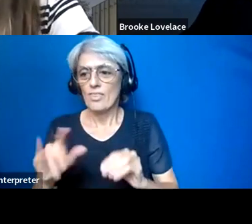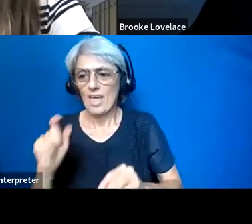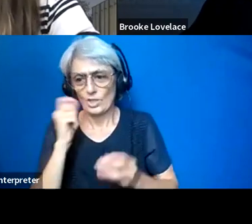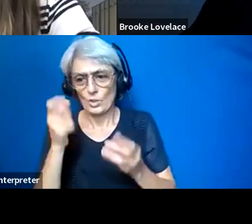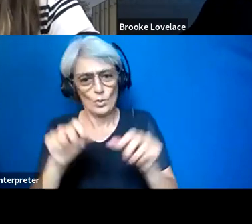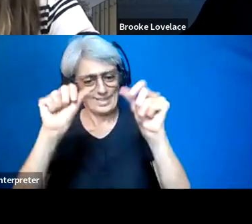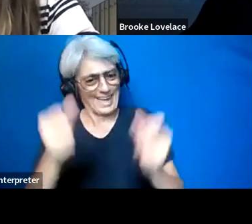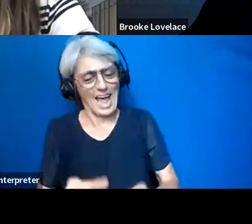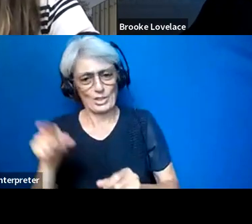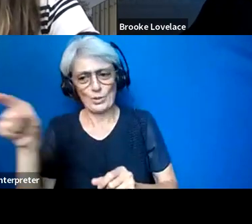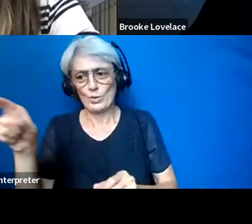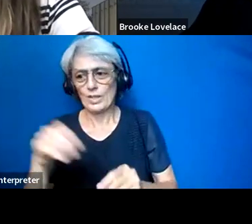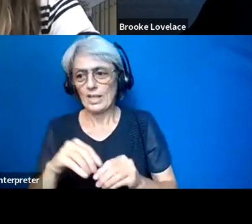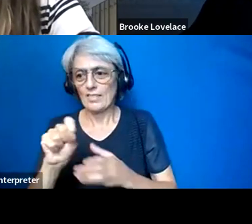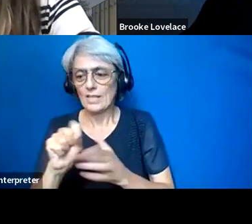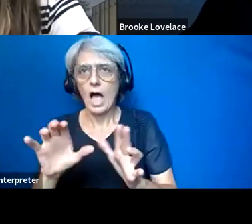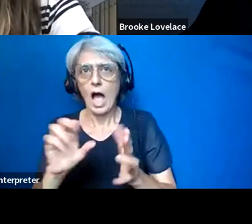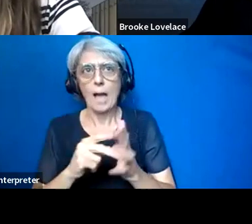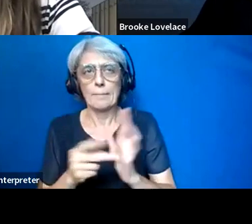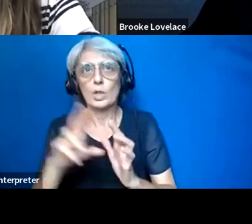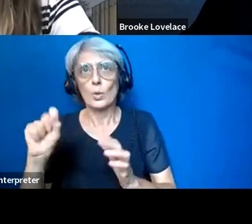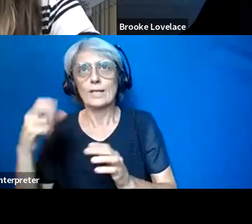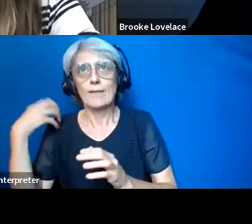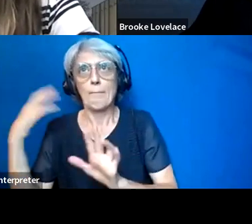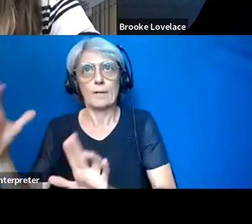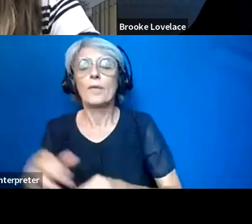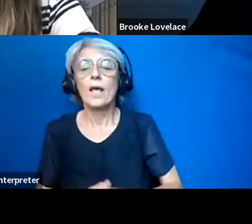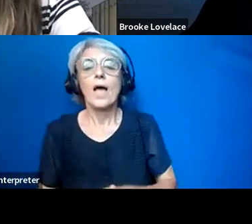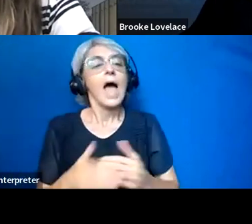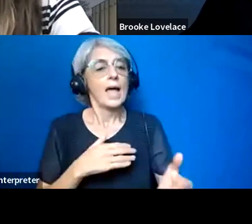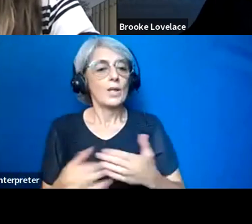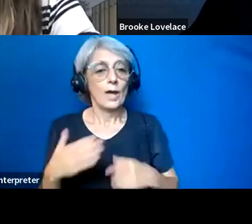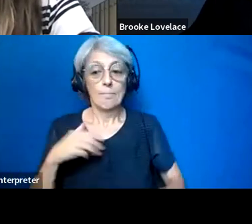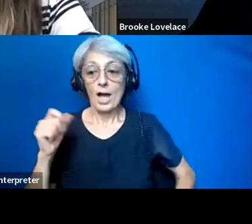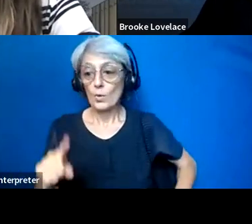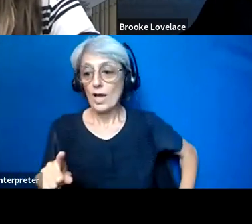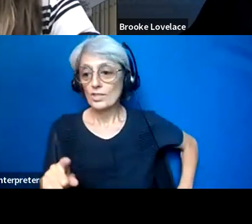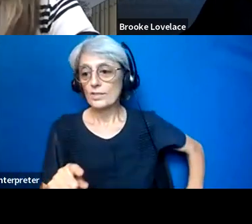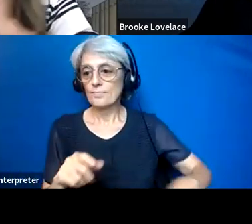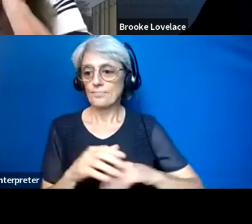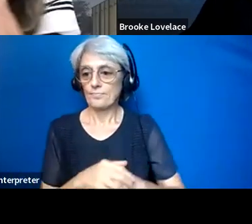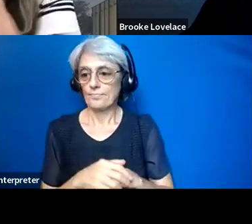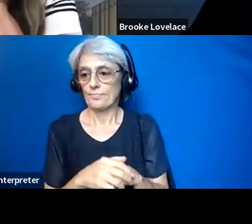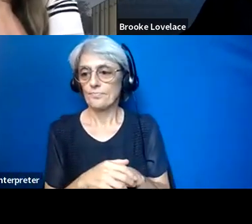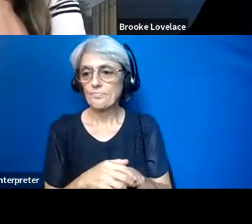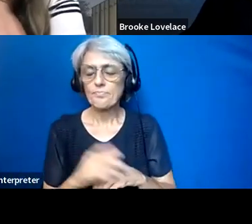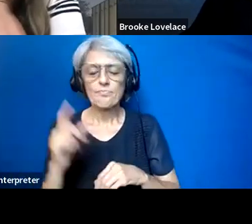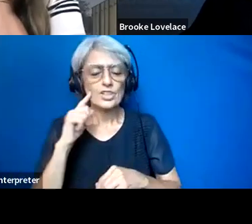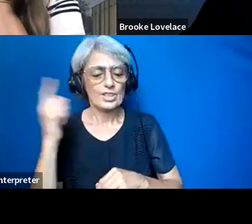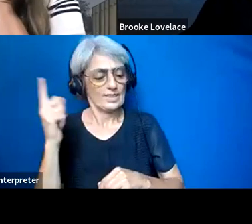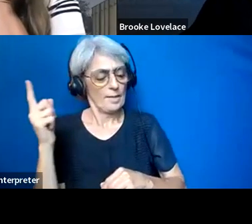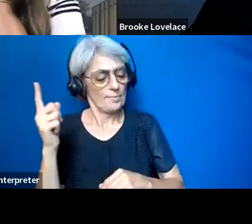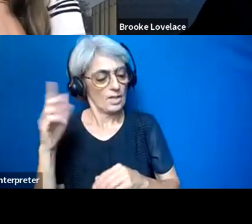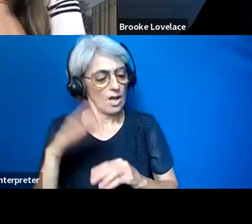at the in the state or in the United States Capitol. Anyway, my question relates to something that I've heard on